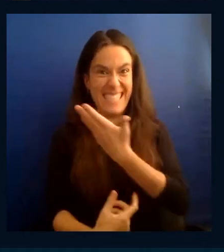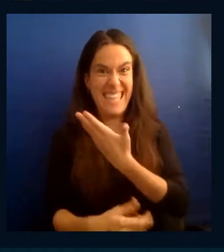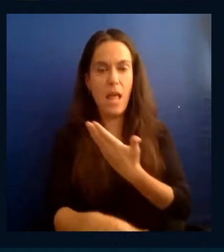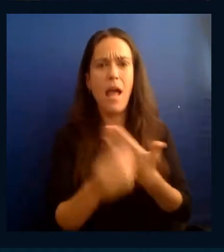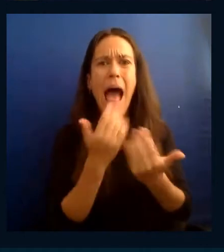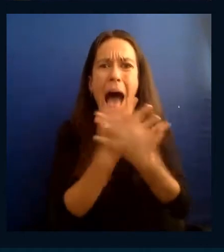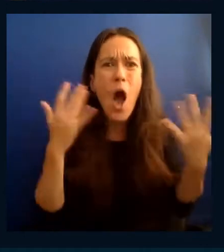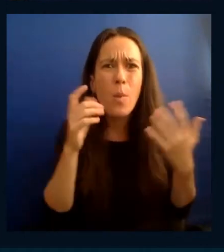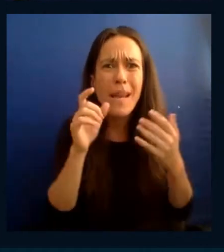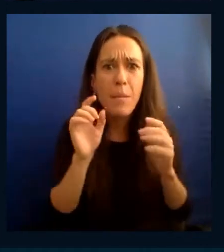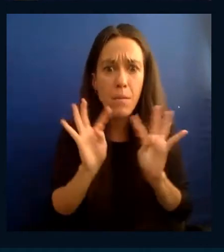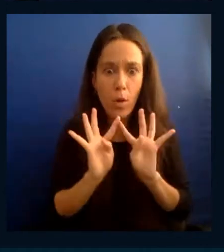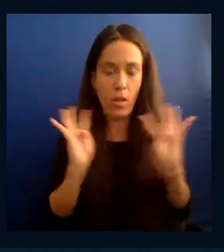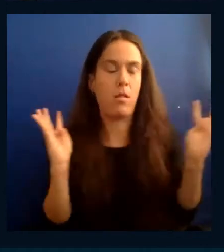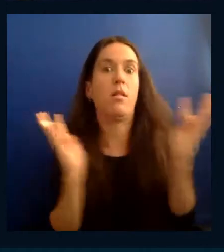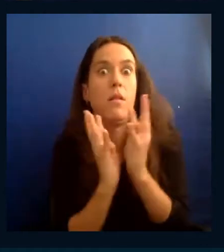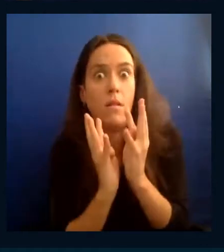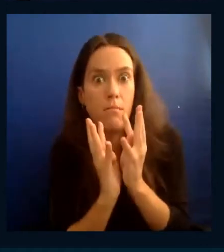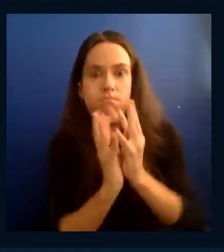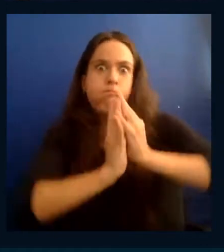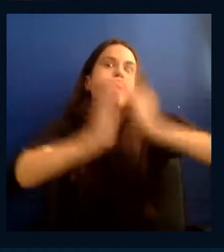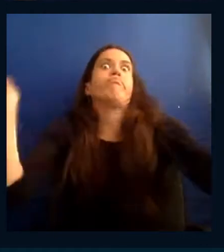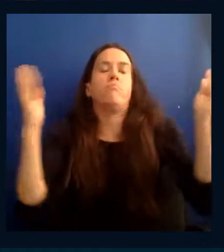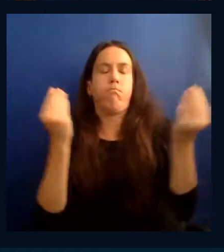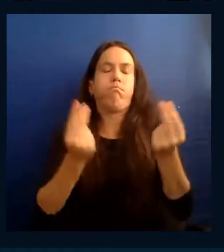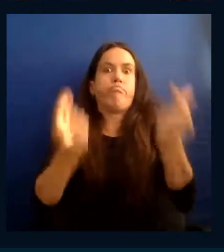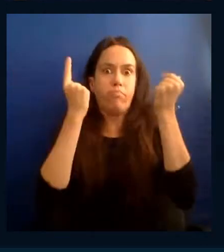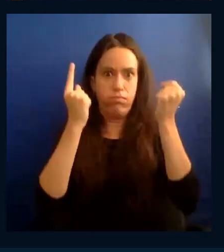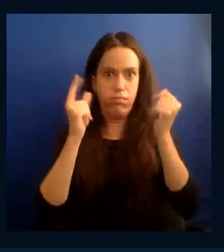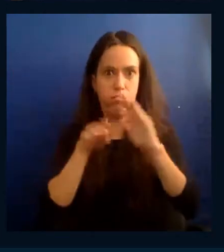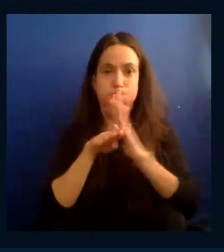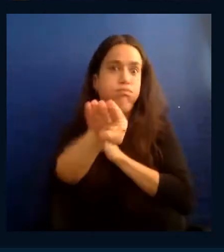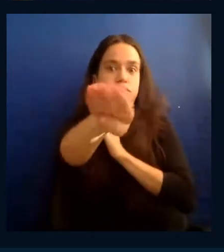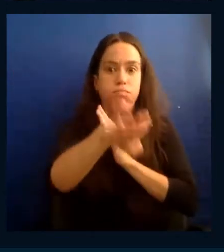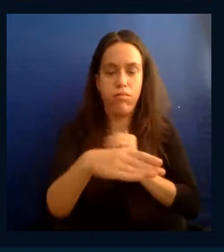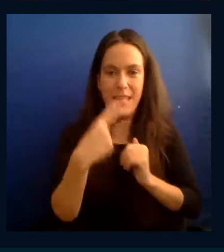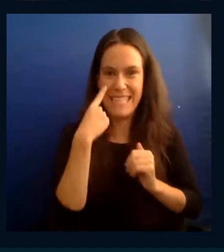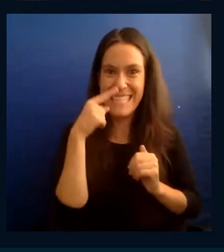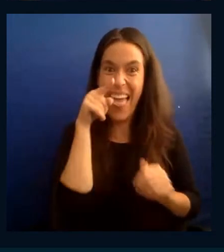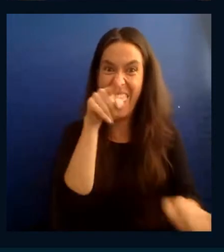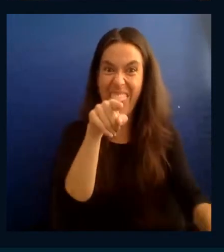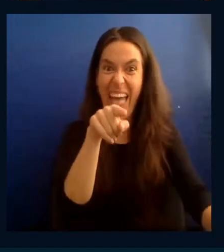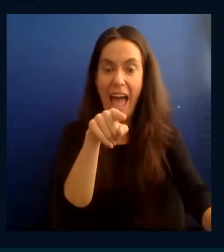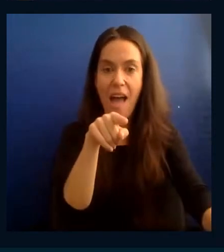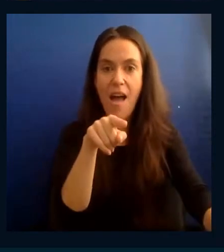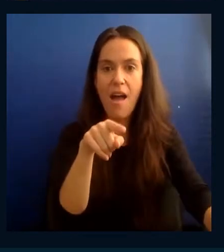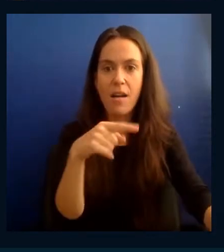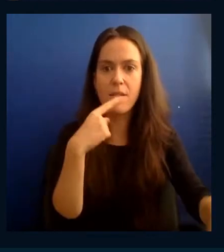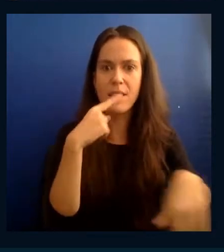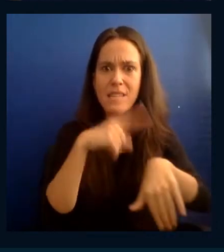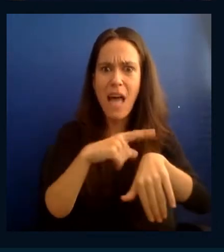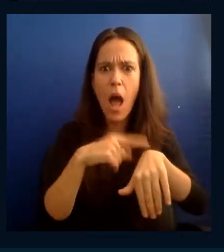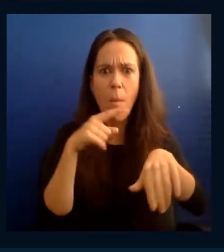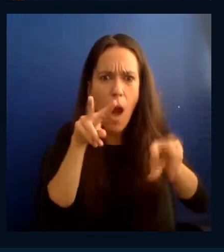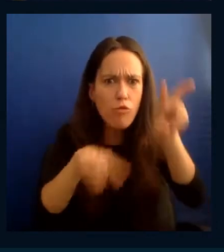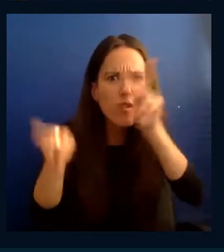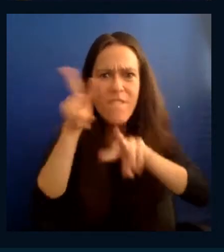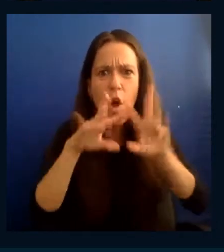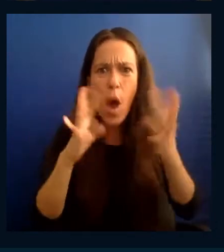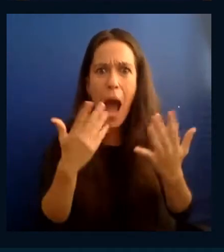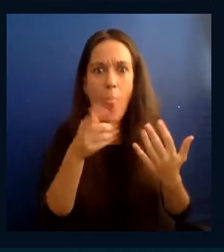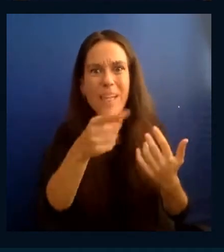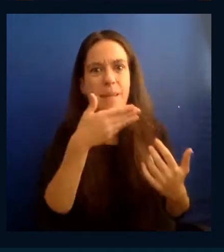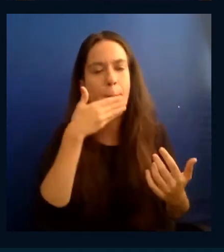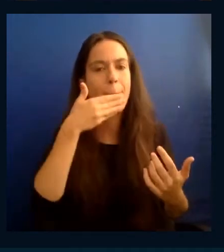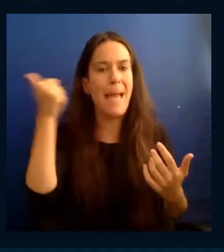people are interacting and how quickly they can get it done and how efficiently. They have people timing the pit stop and looking and reviewing, going, how can we do this better?